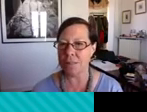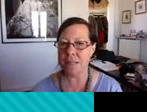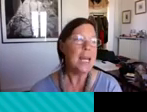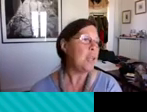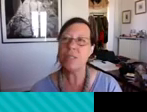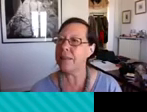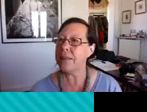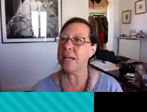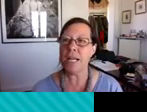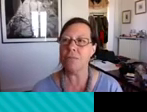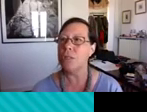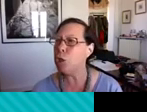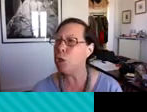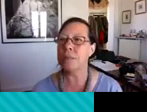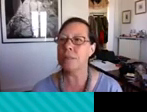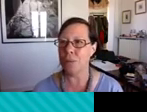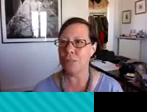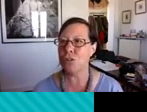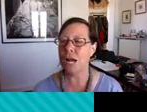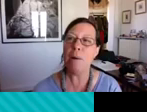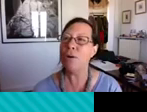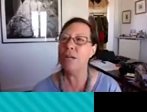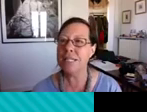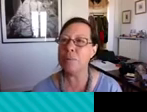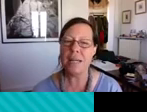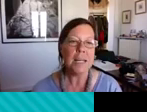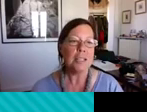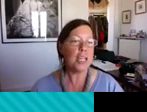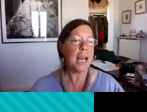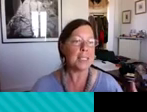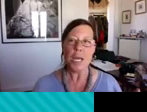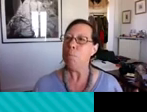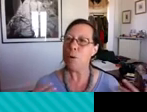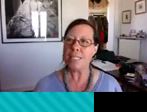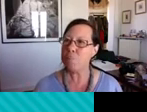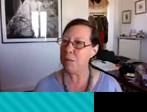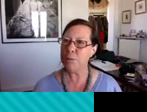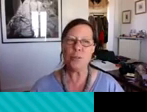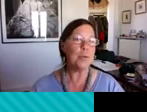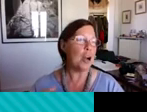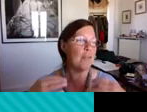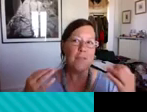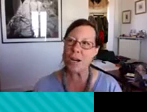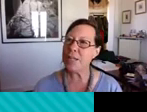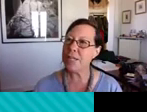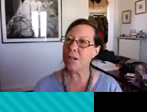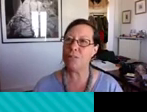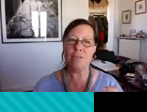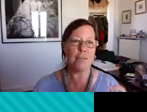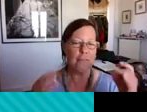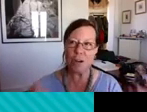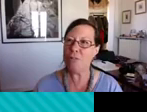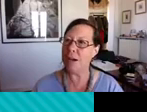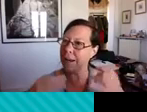divorce, using that kind of loose language about her husband. She has press people who are very